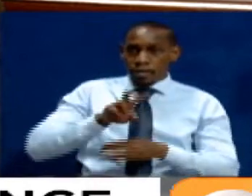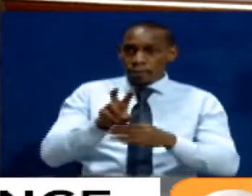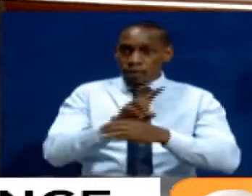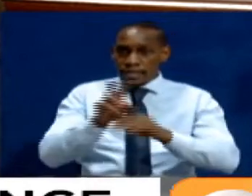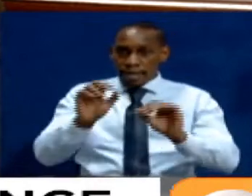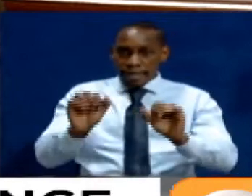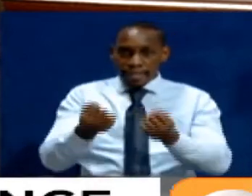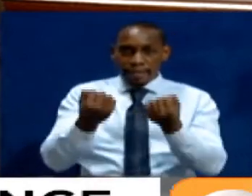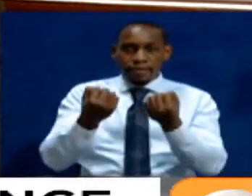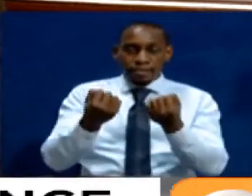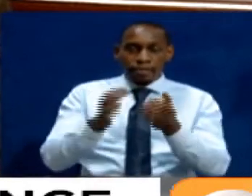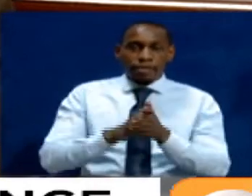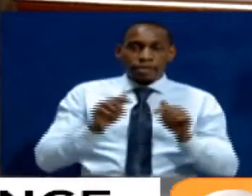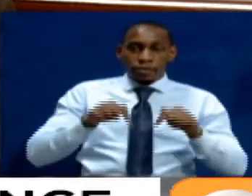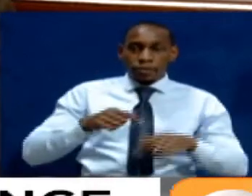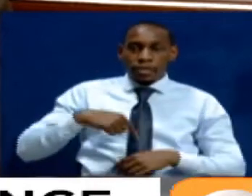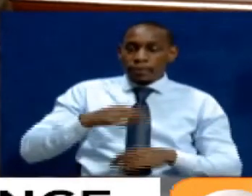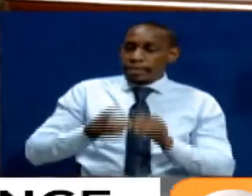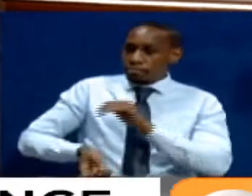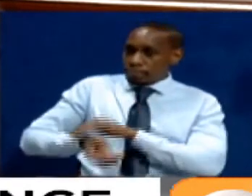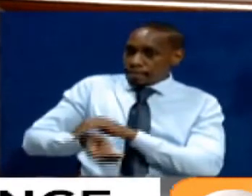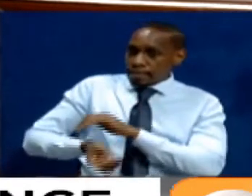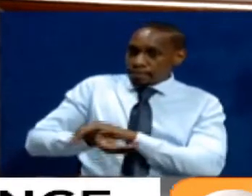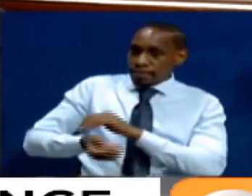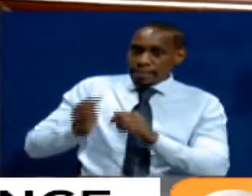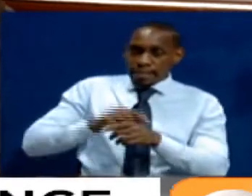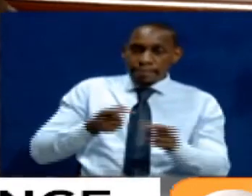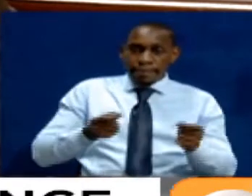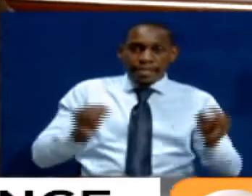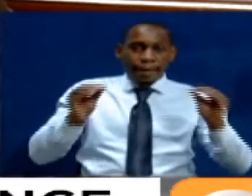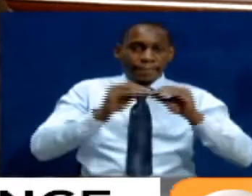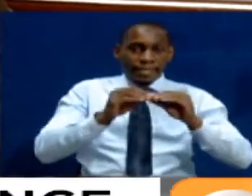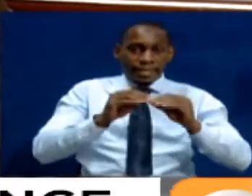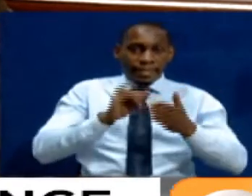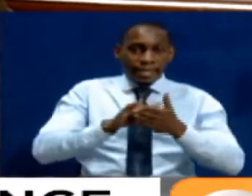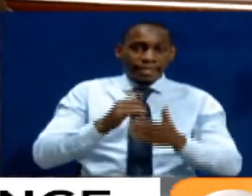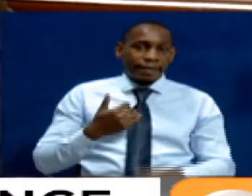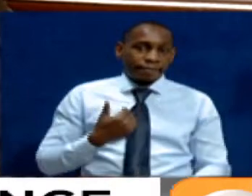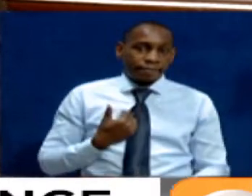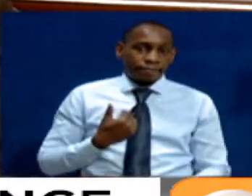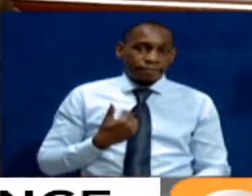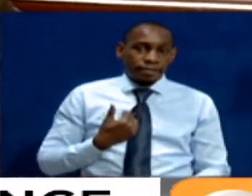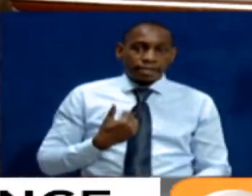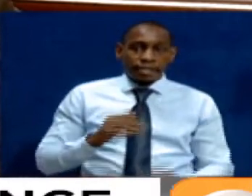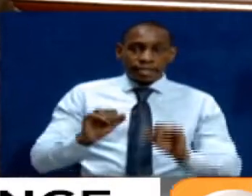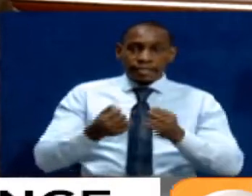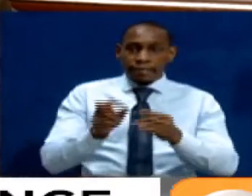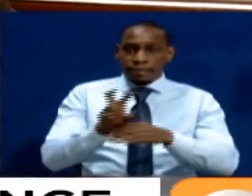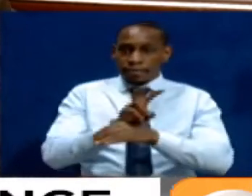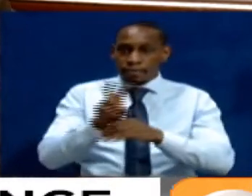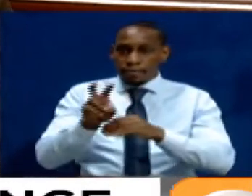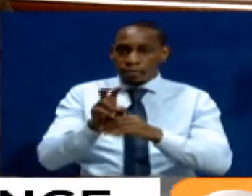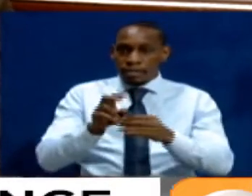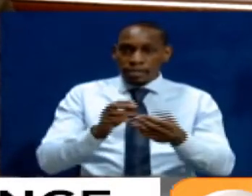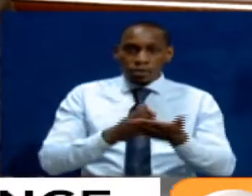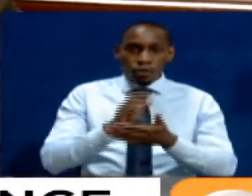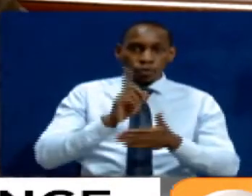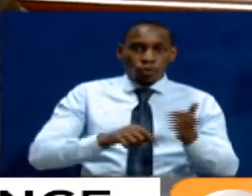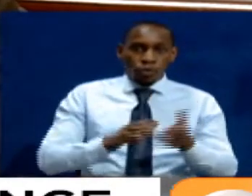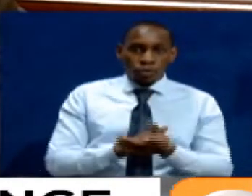the safety? Today we explained in the media briefing that we have safety monitoring is through what we